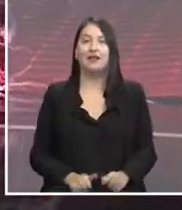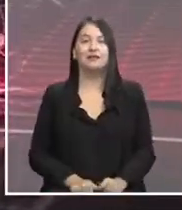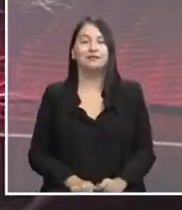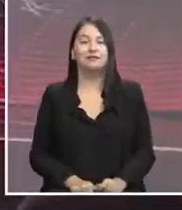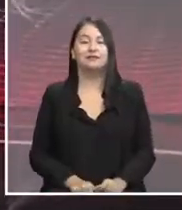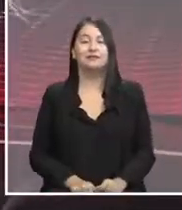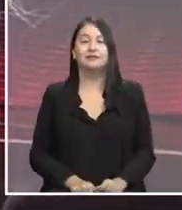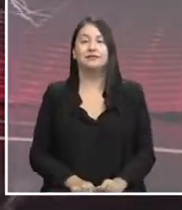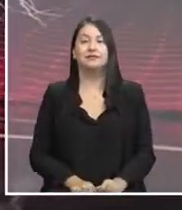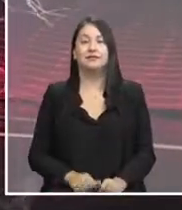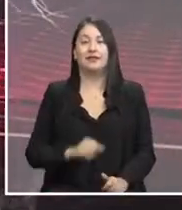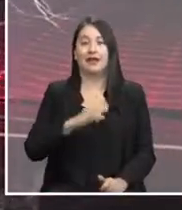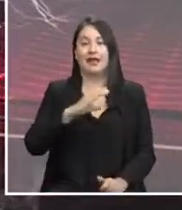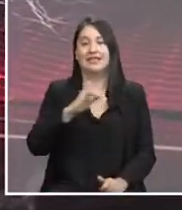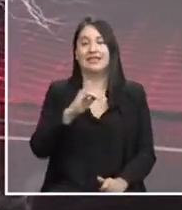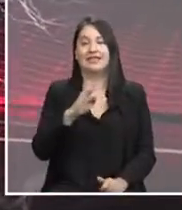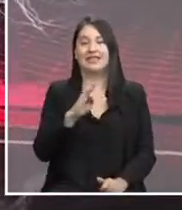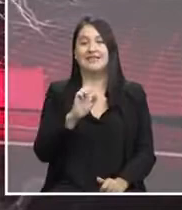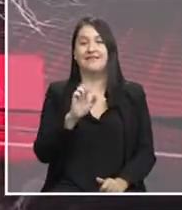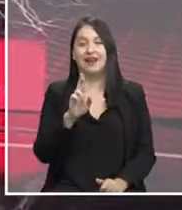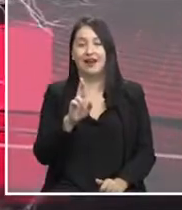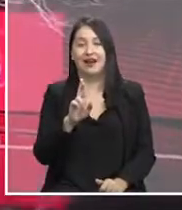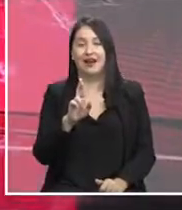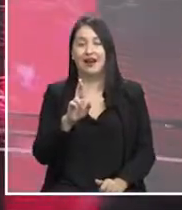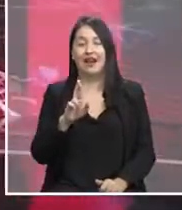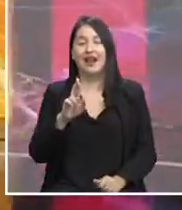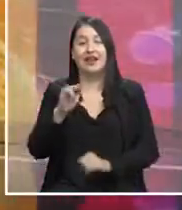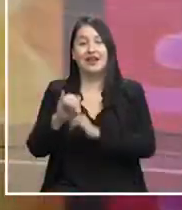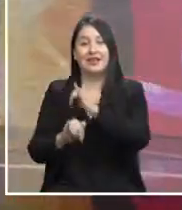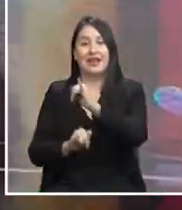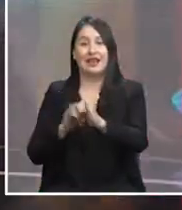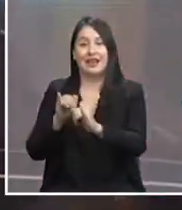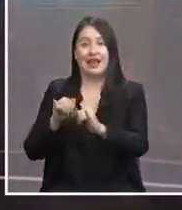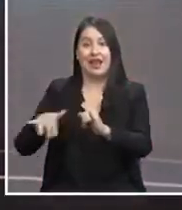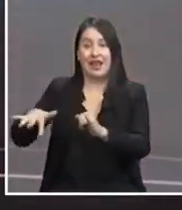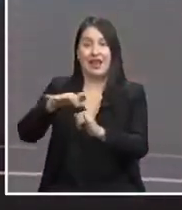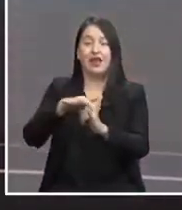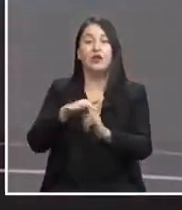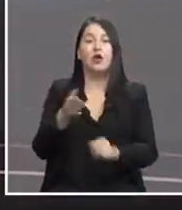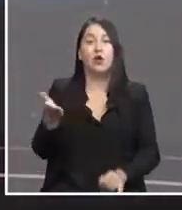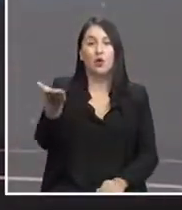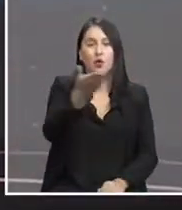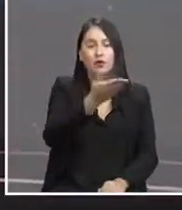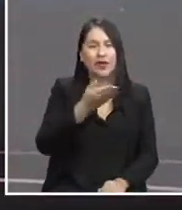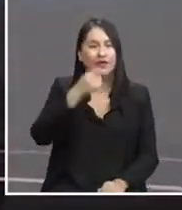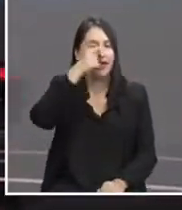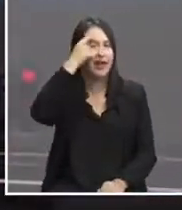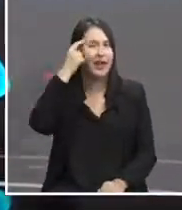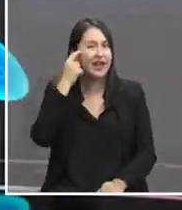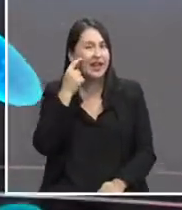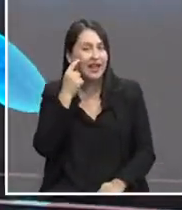Cyberspace is opaque. You believe this is very open, that everybody sees everything. No.